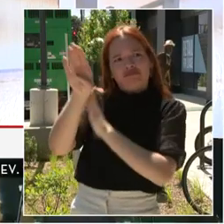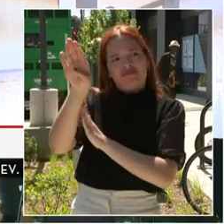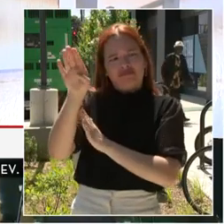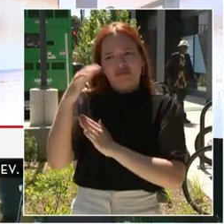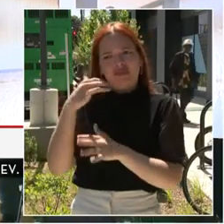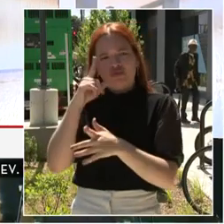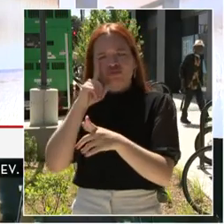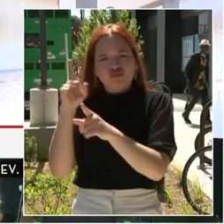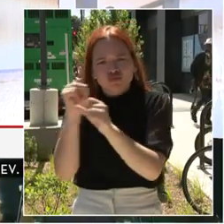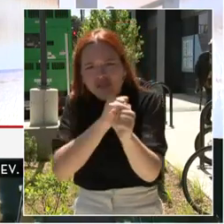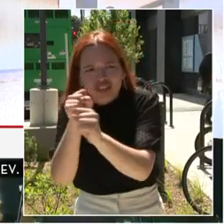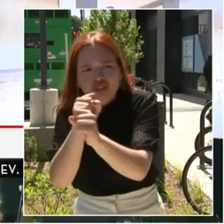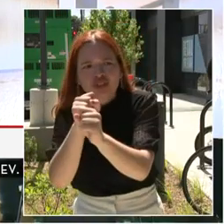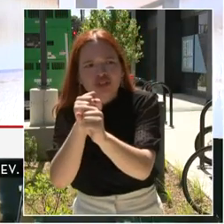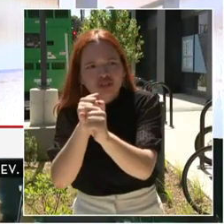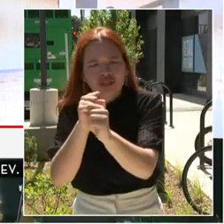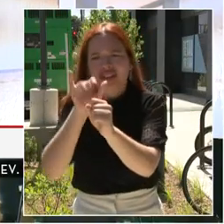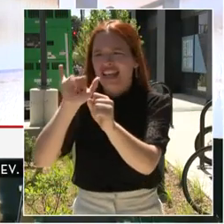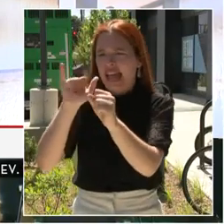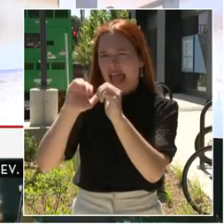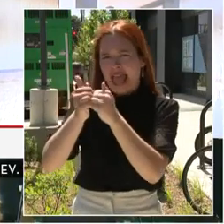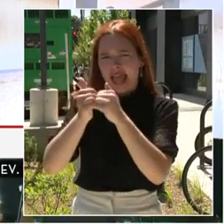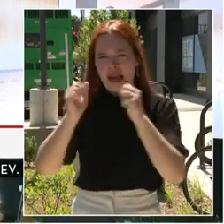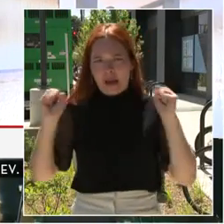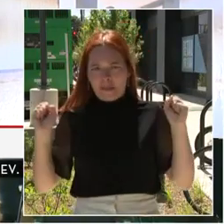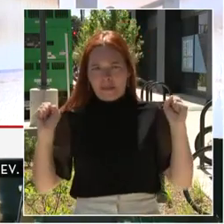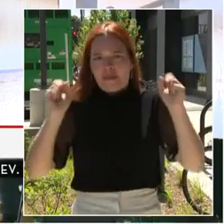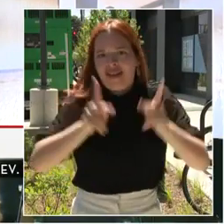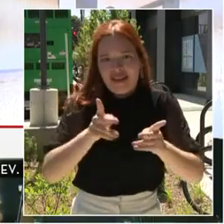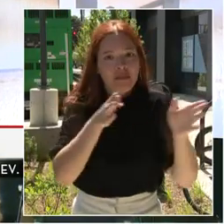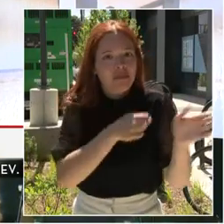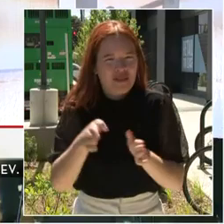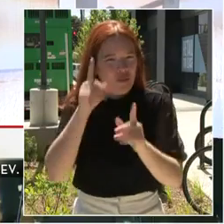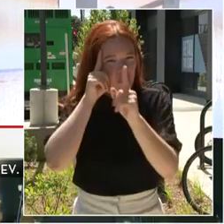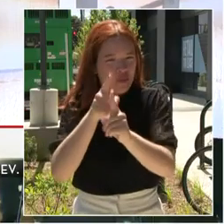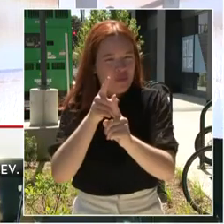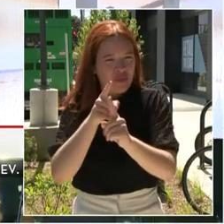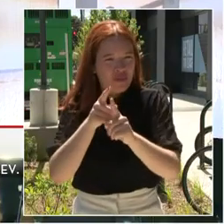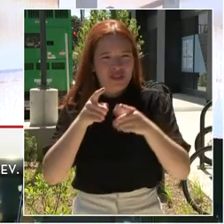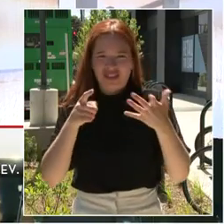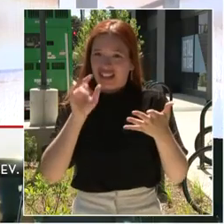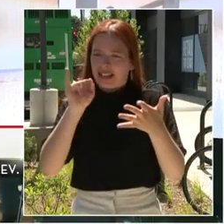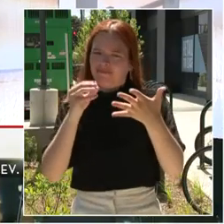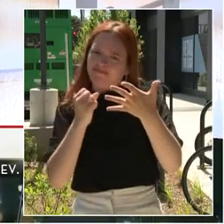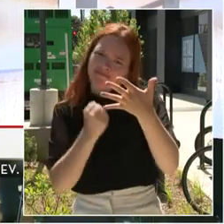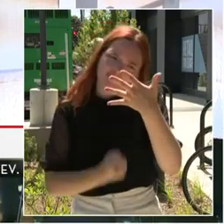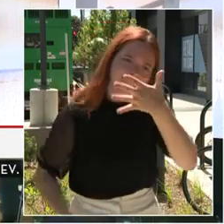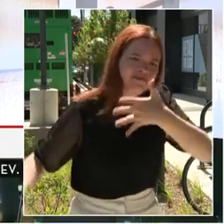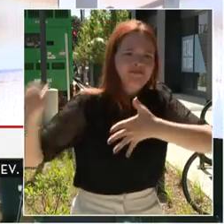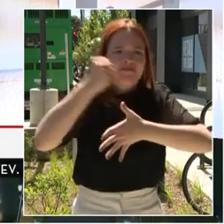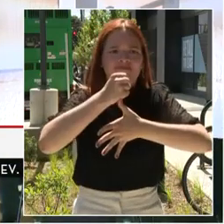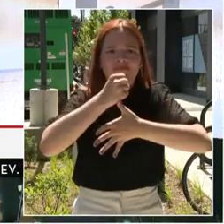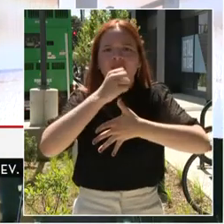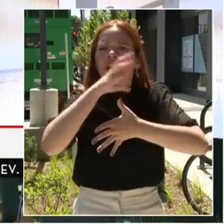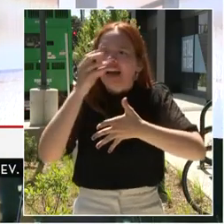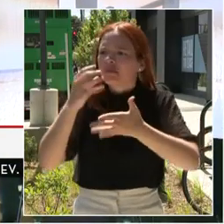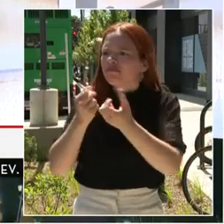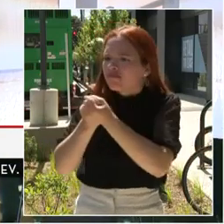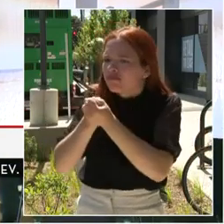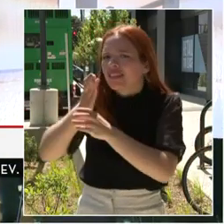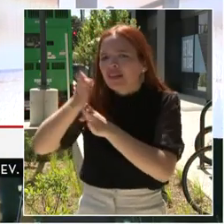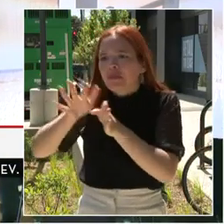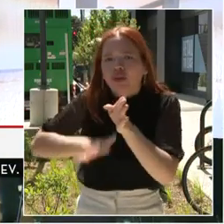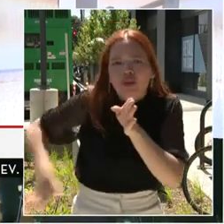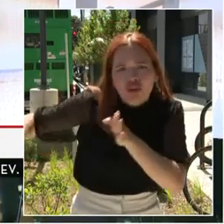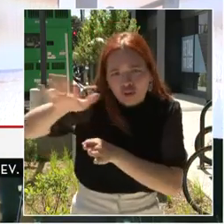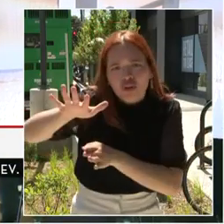is opportunity-rich neighborhoods. This new building brings hundreds of people to this neighborhood every